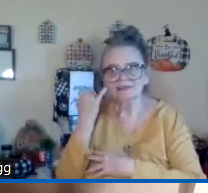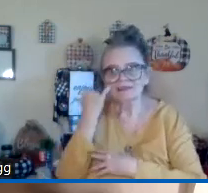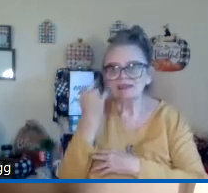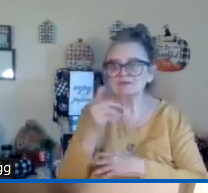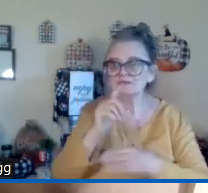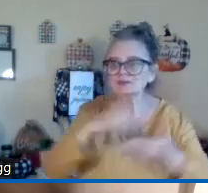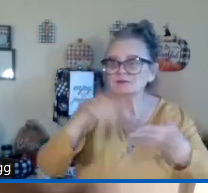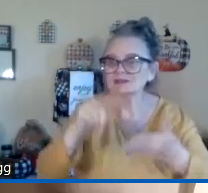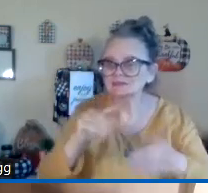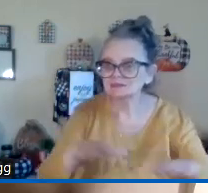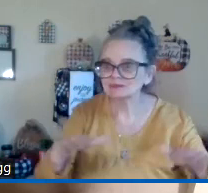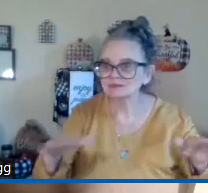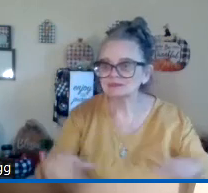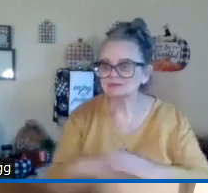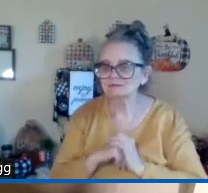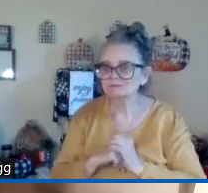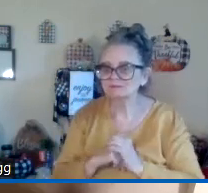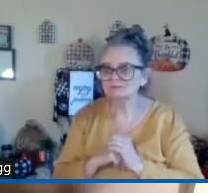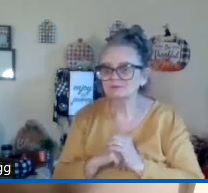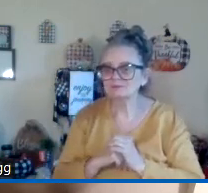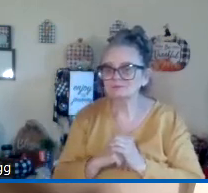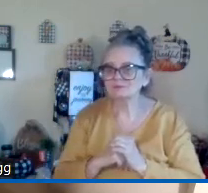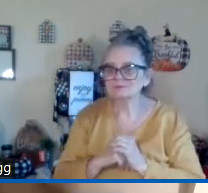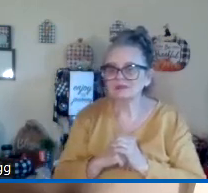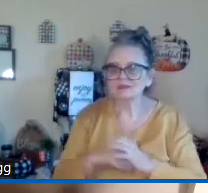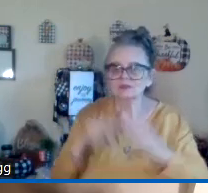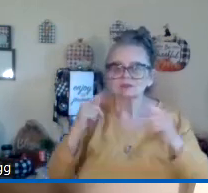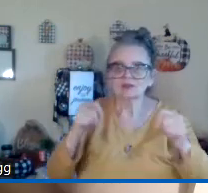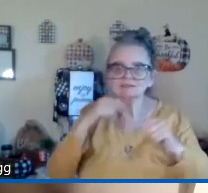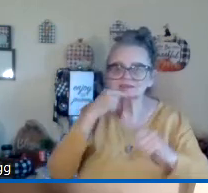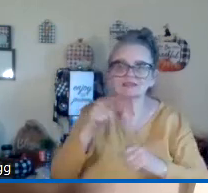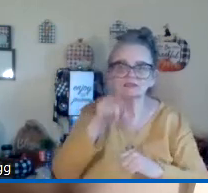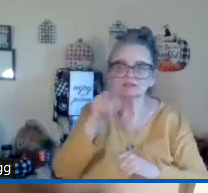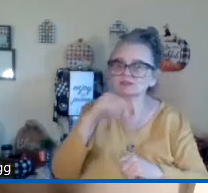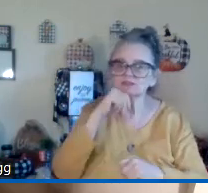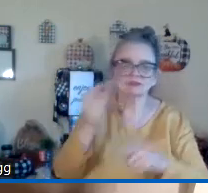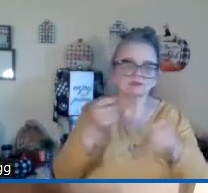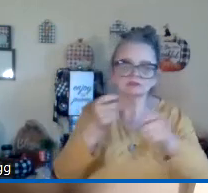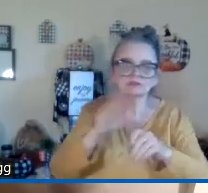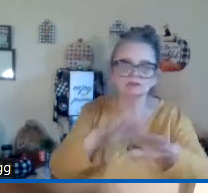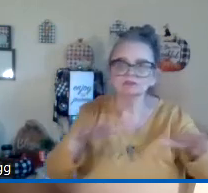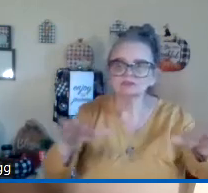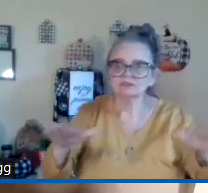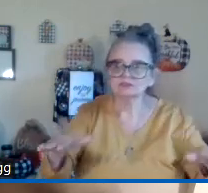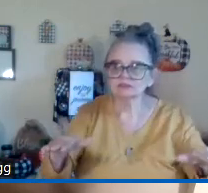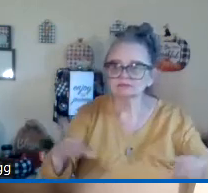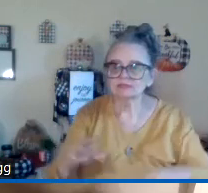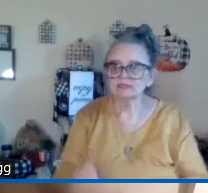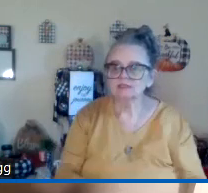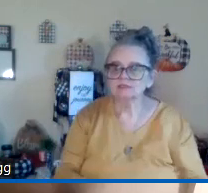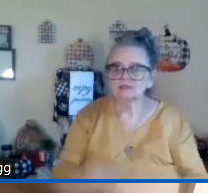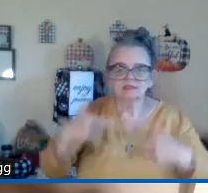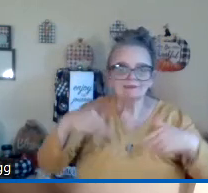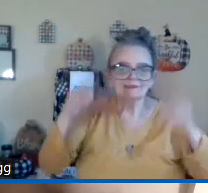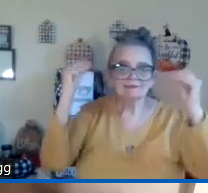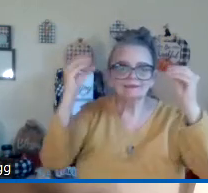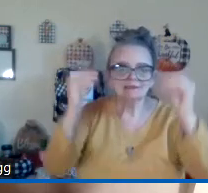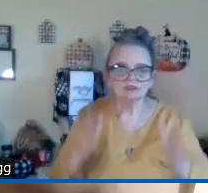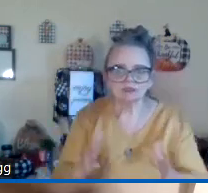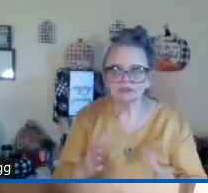does those things, he kills, rape, various things, steals, all of that, he will